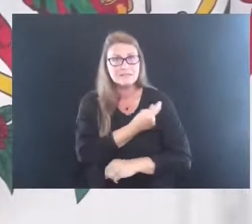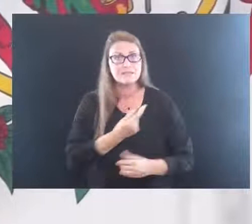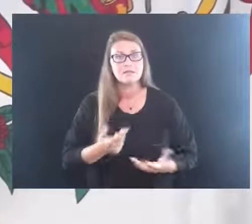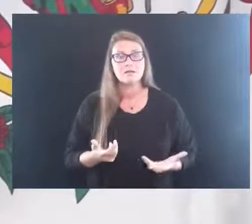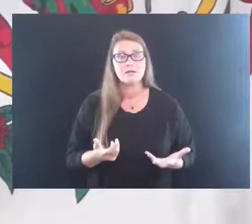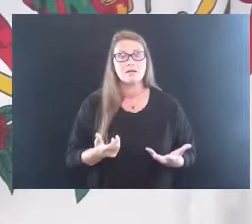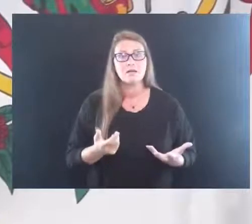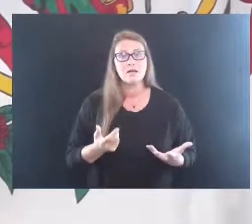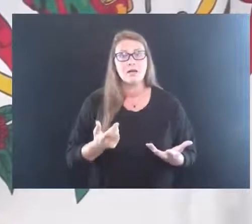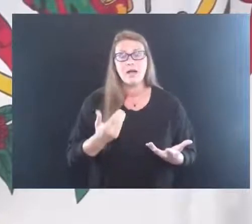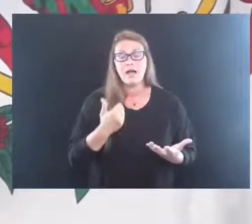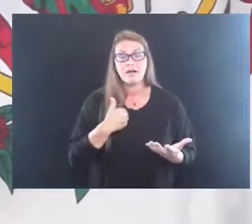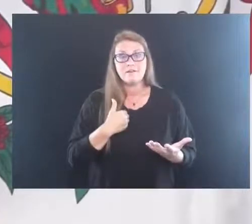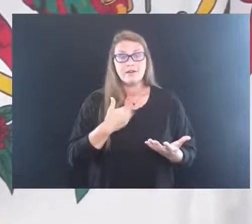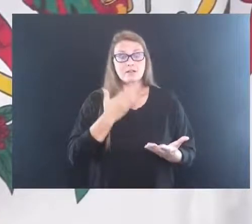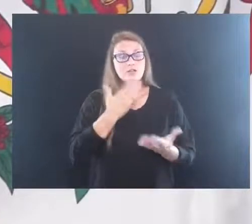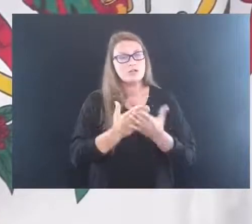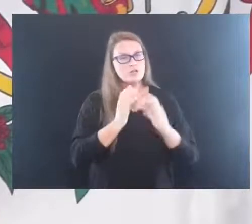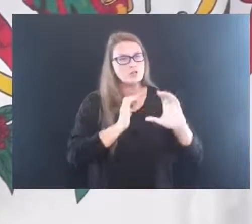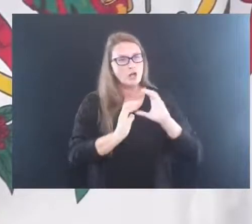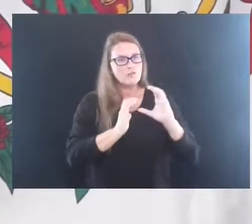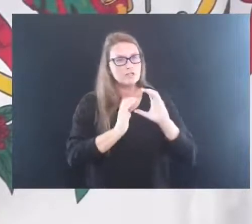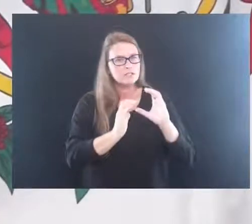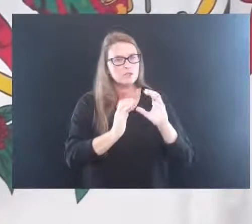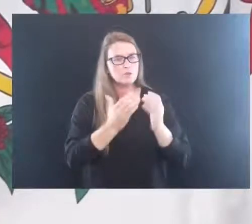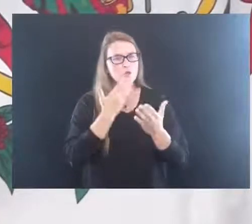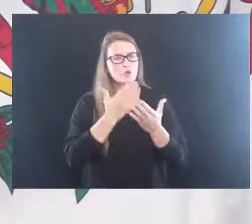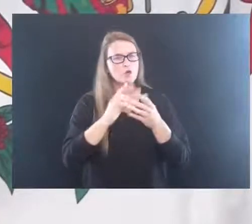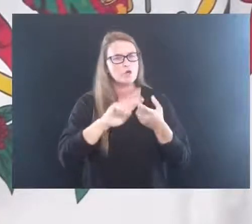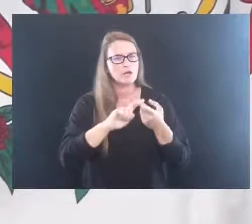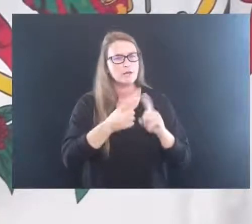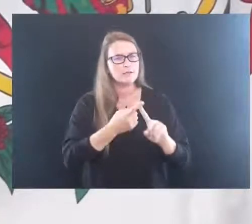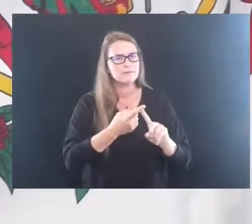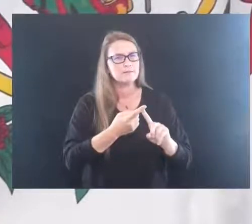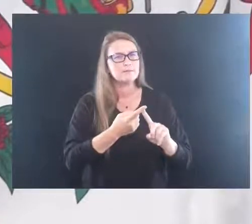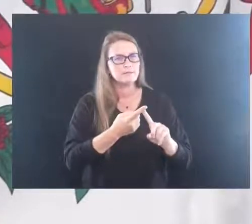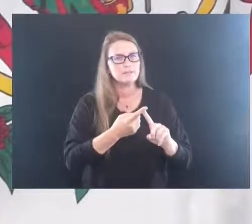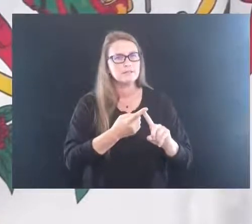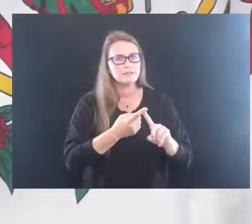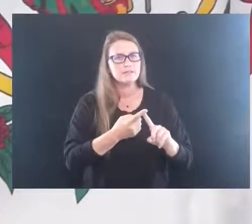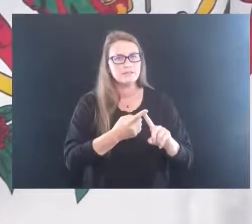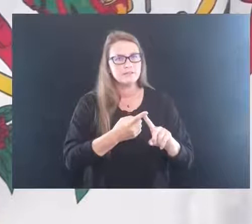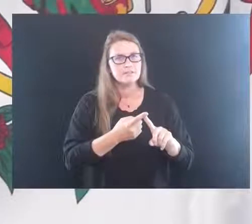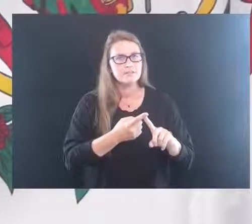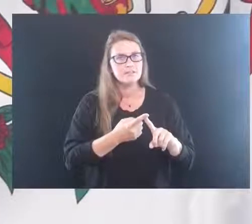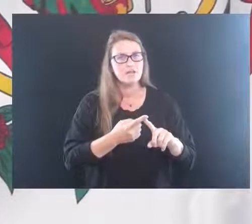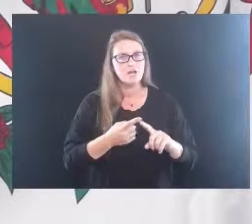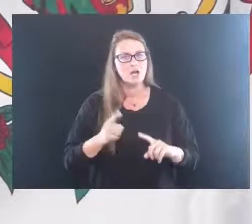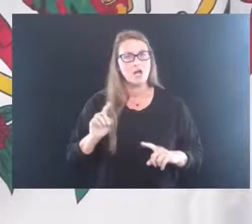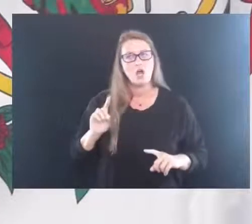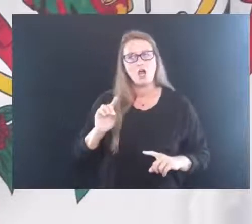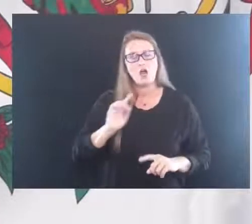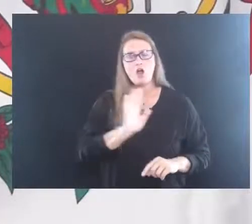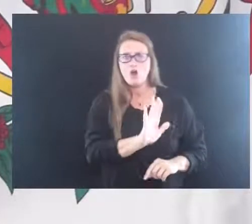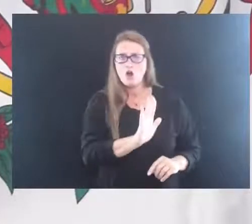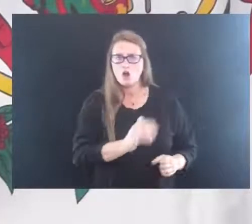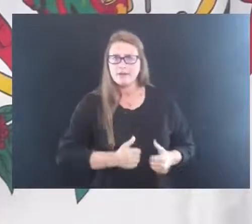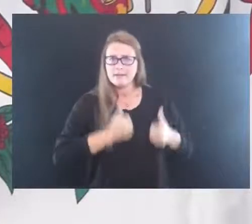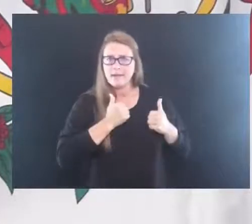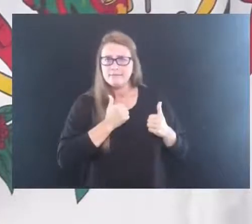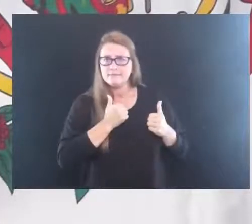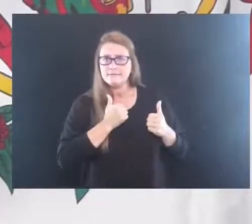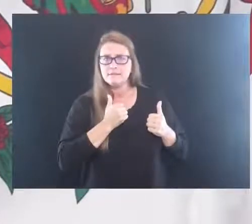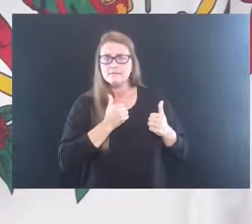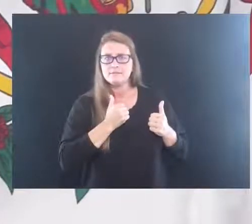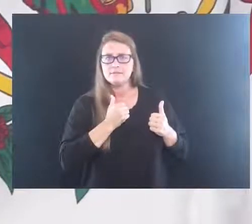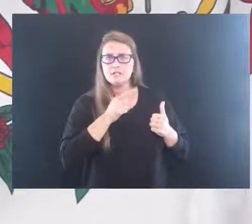I've also had a great conversation with a really dear friend and everything, and, in her life,